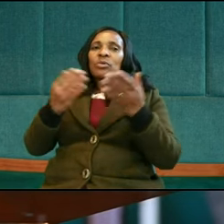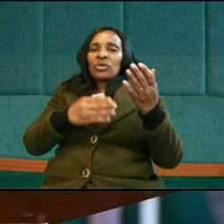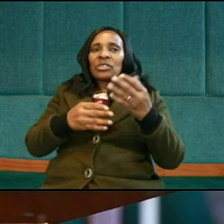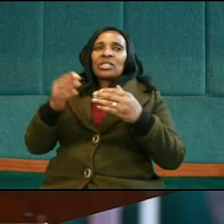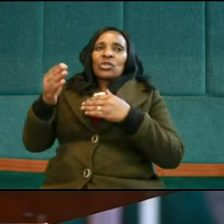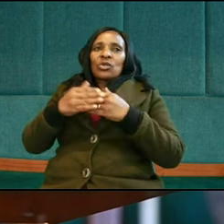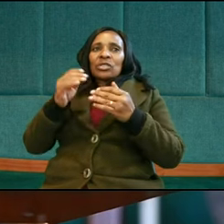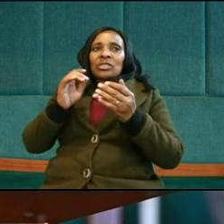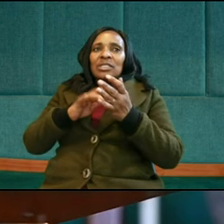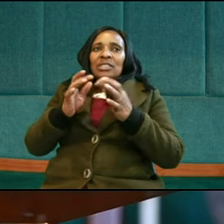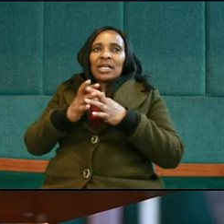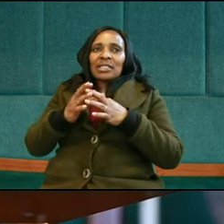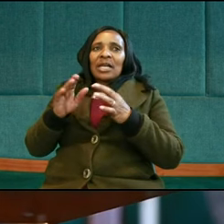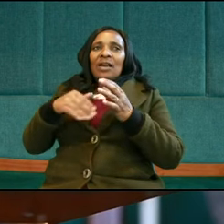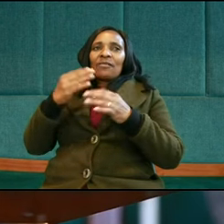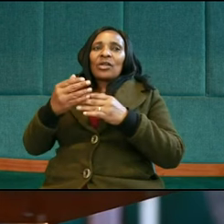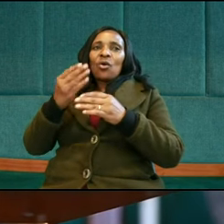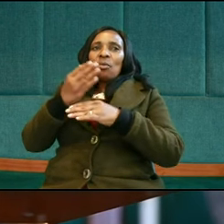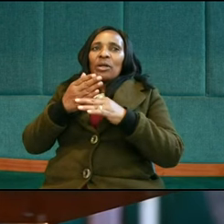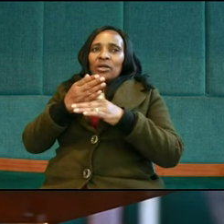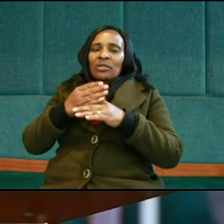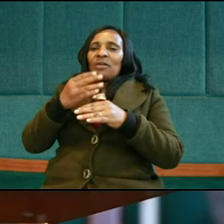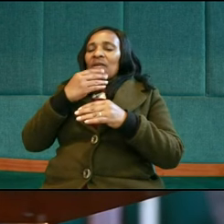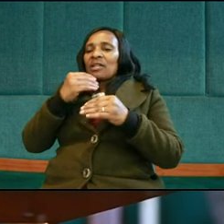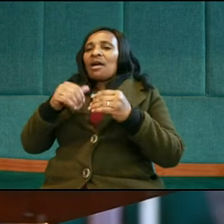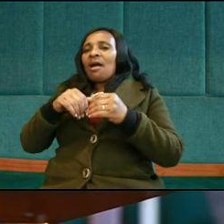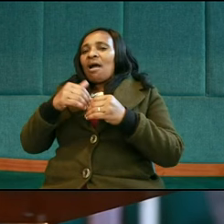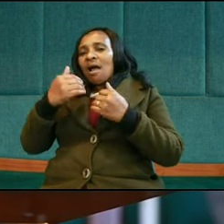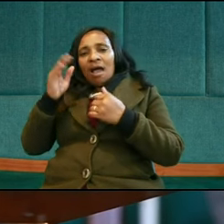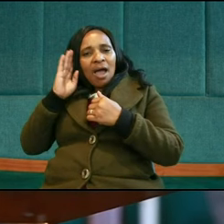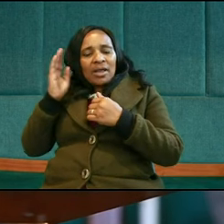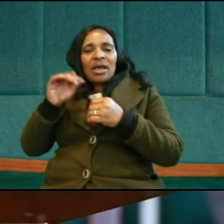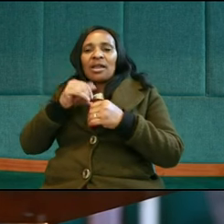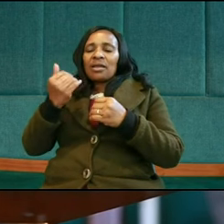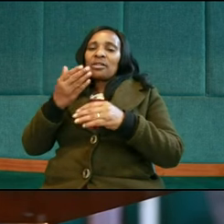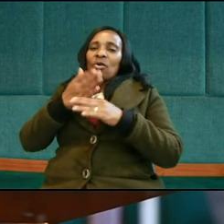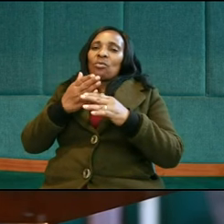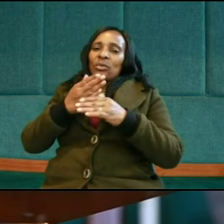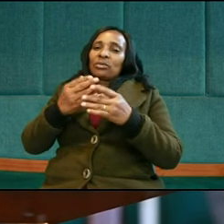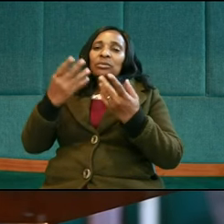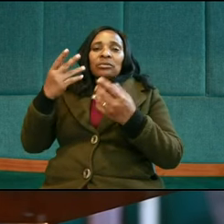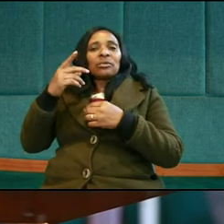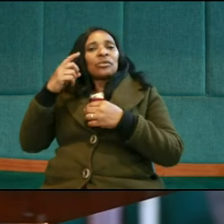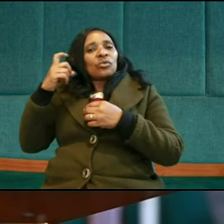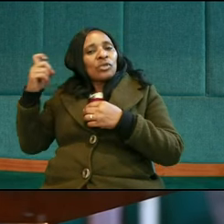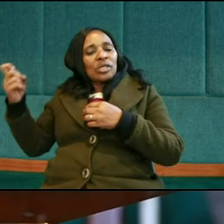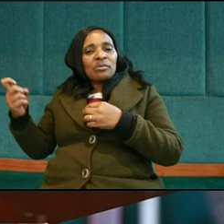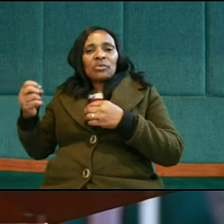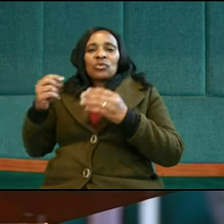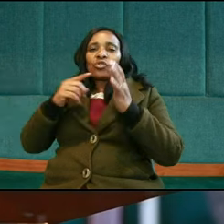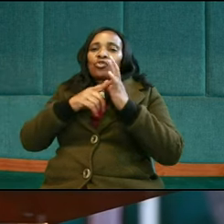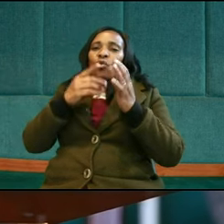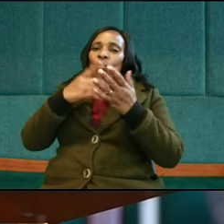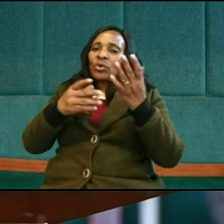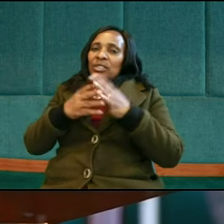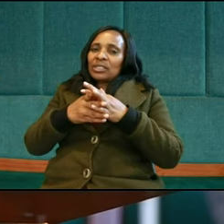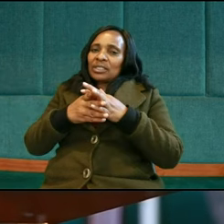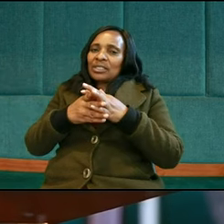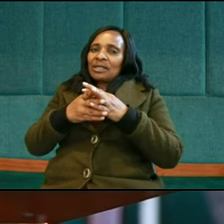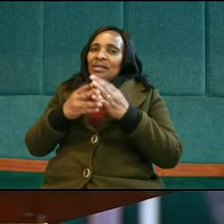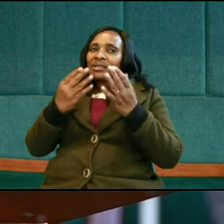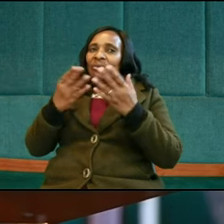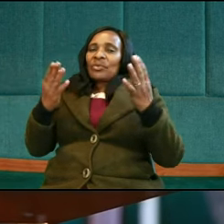Jesus. After the operation, father had another dream. This dream, he saw Jesus smiling reassuringly at him. After